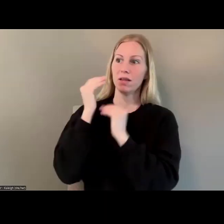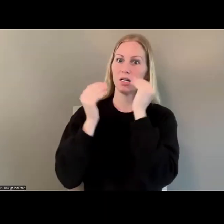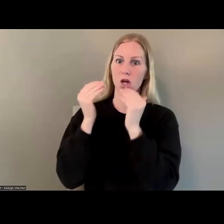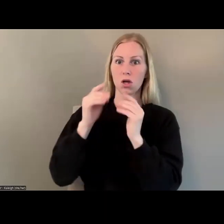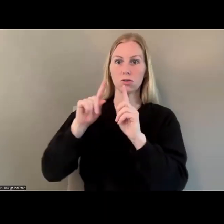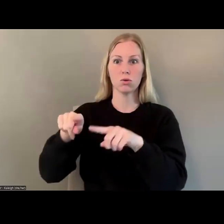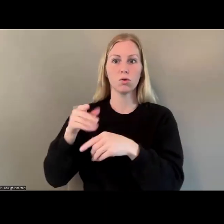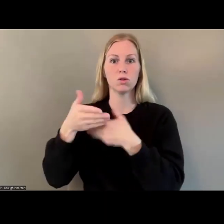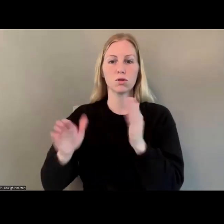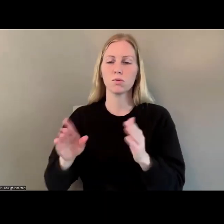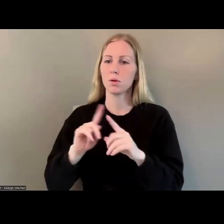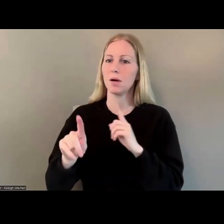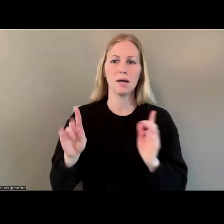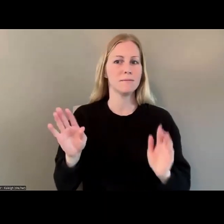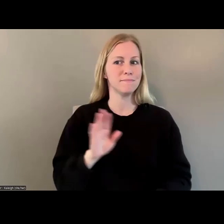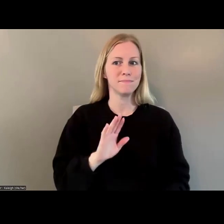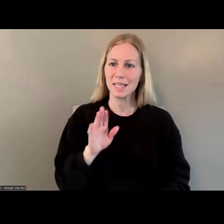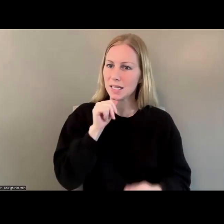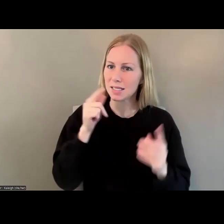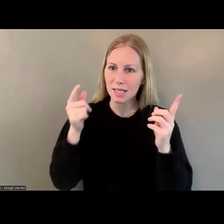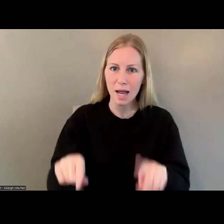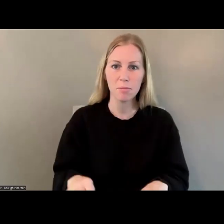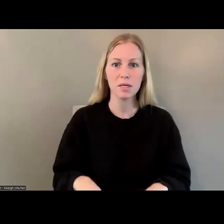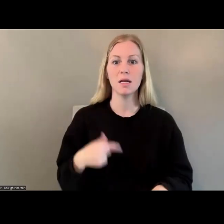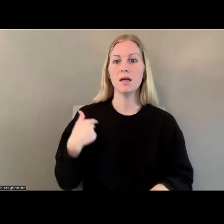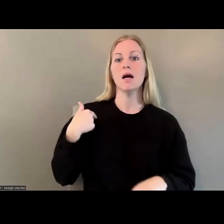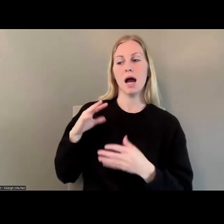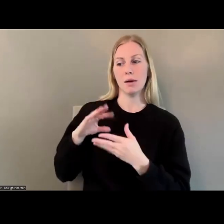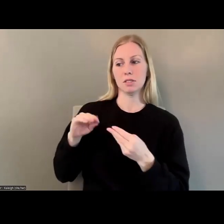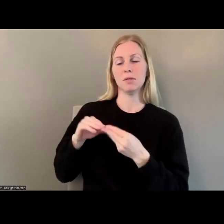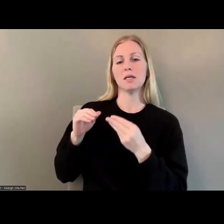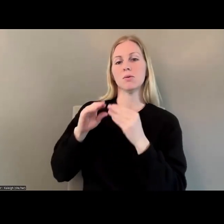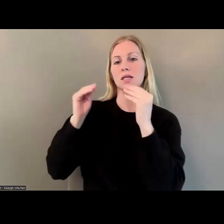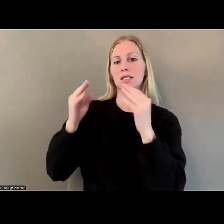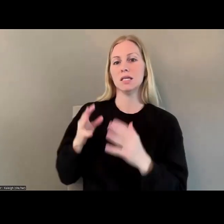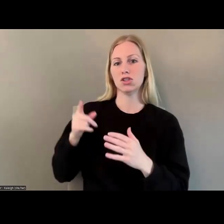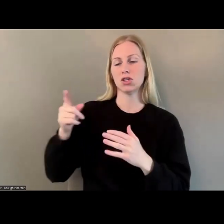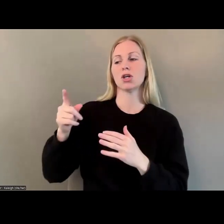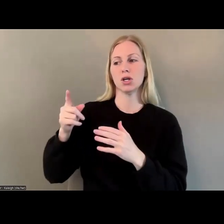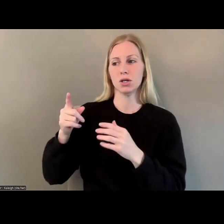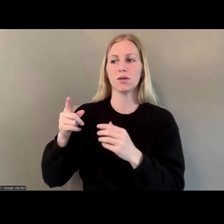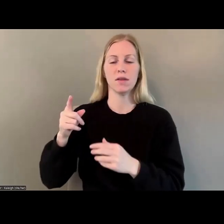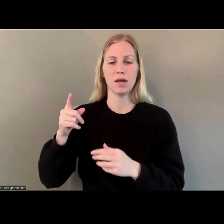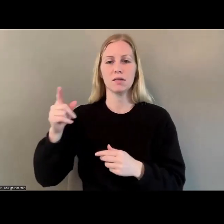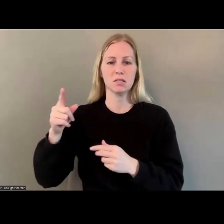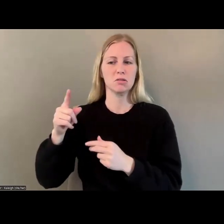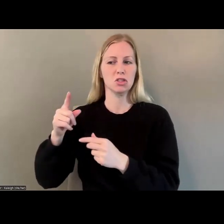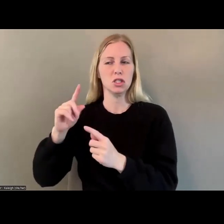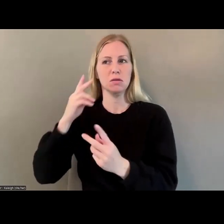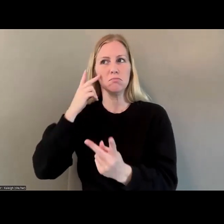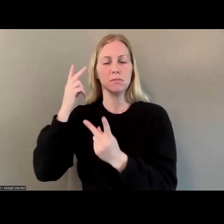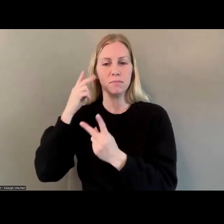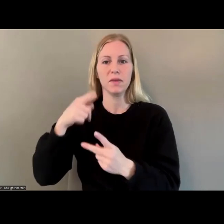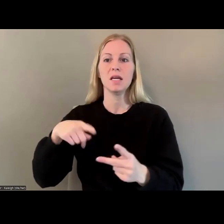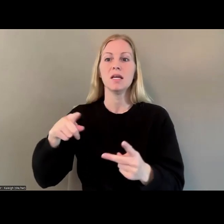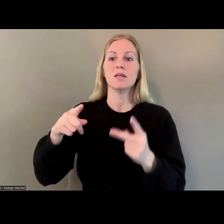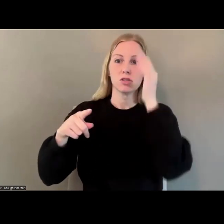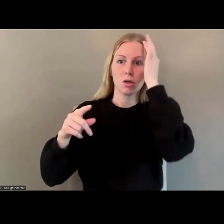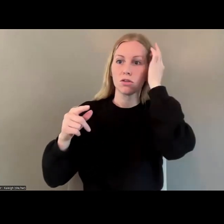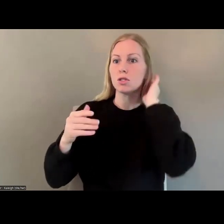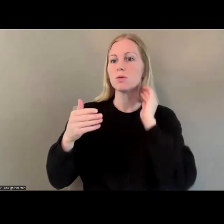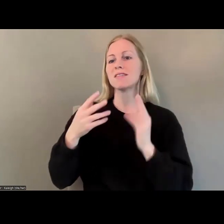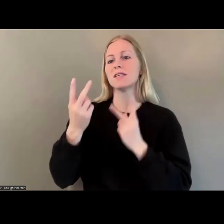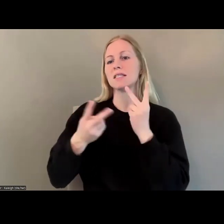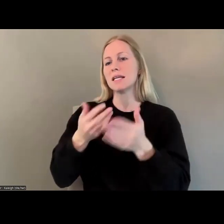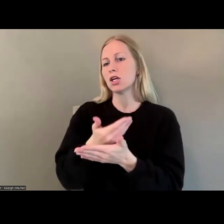teacher about an experience that she says has never left her. She was visiting a new school and a child became upset and dropped to the floor screaming.